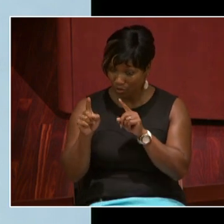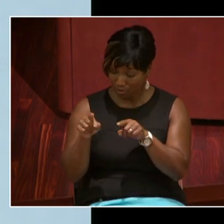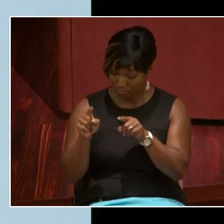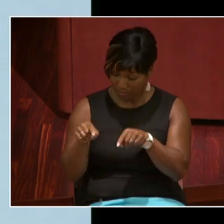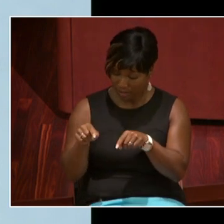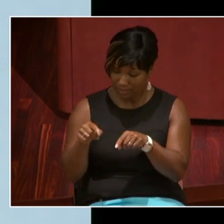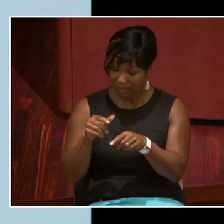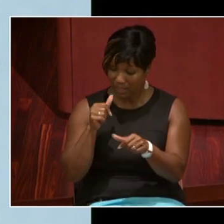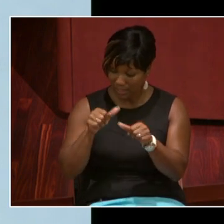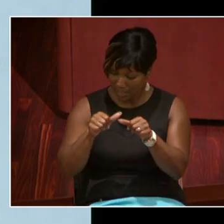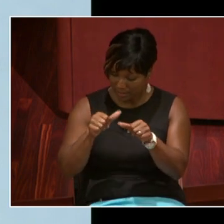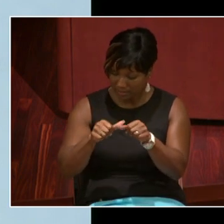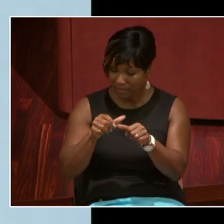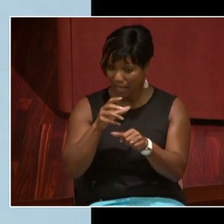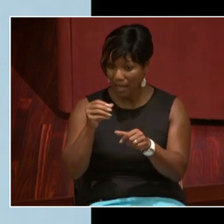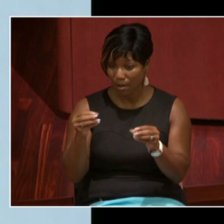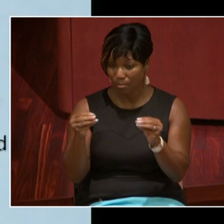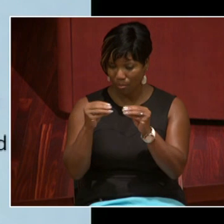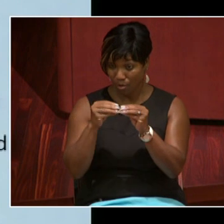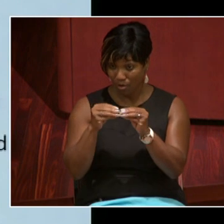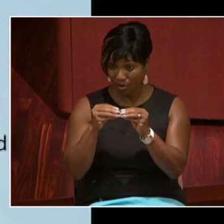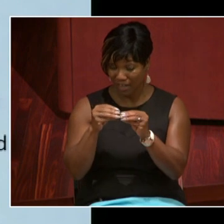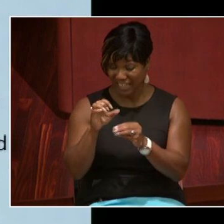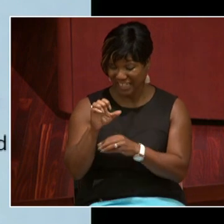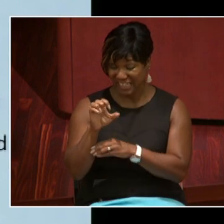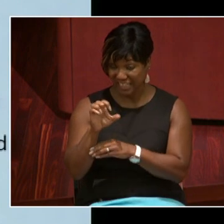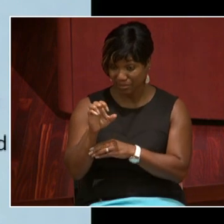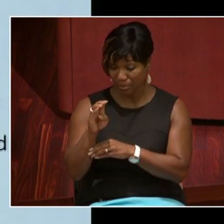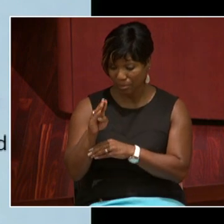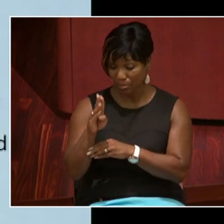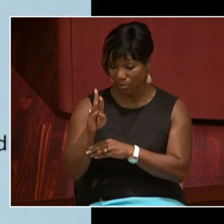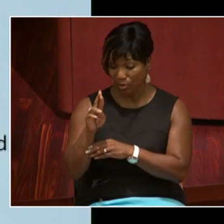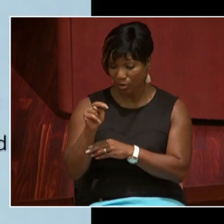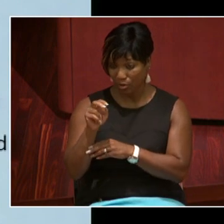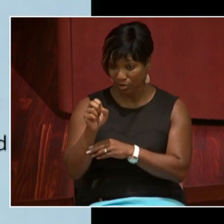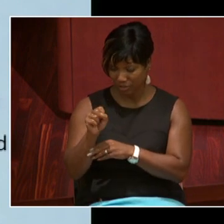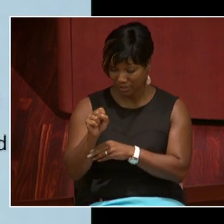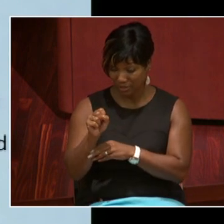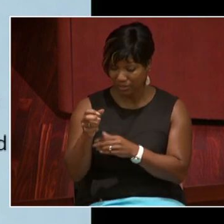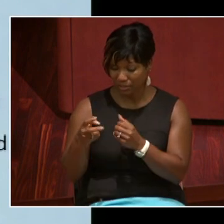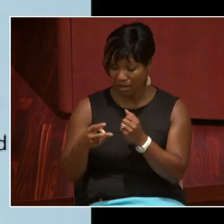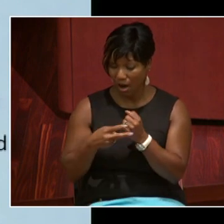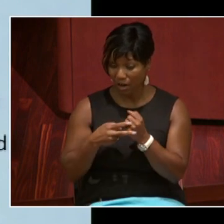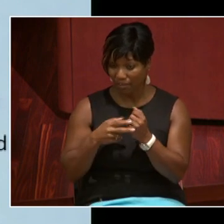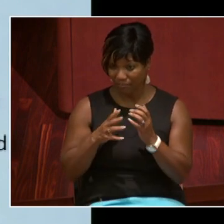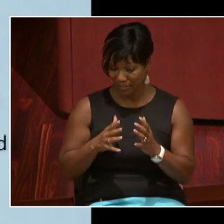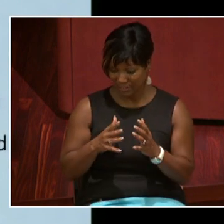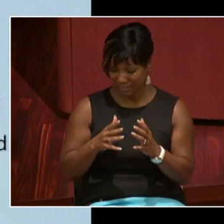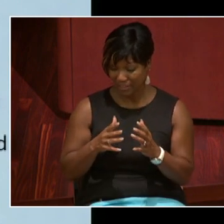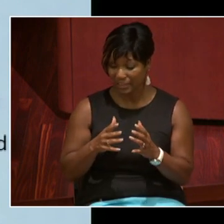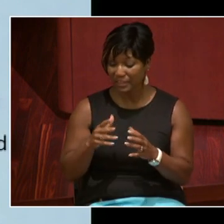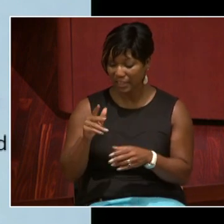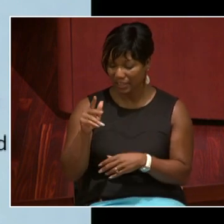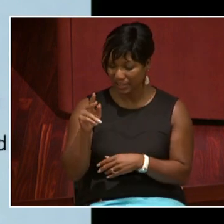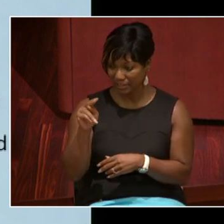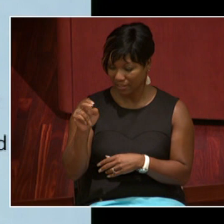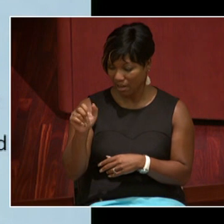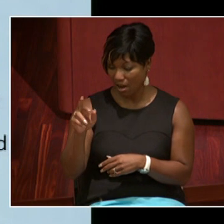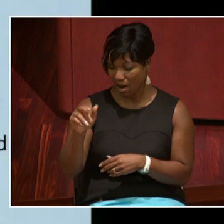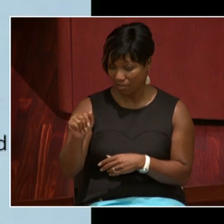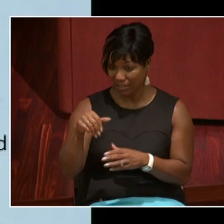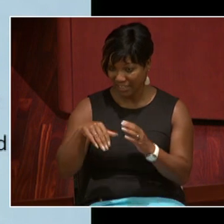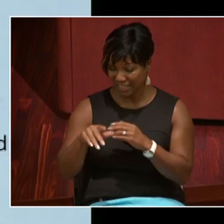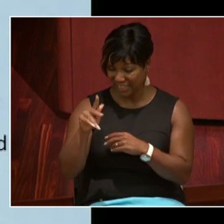more. Elizabeth Burns is an archivist with the National Archives at Kansas City. She serves as the